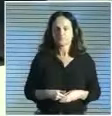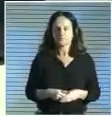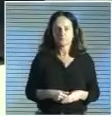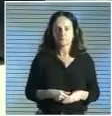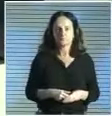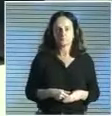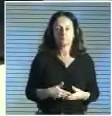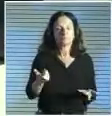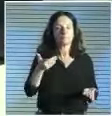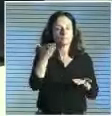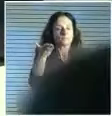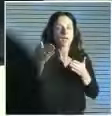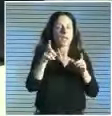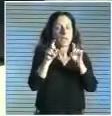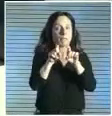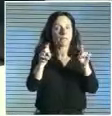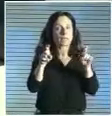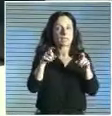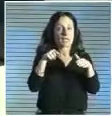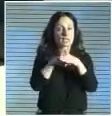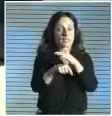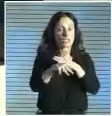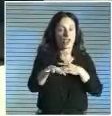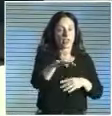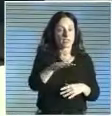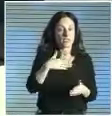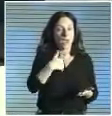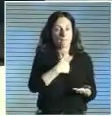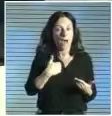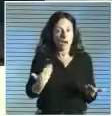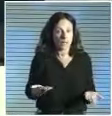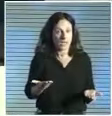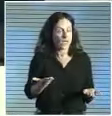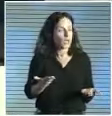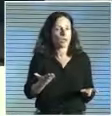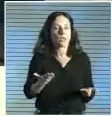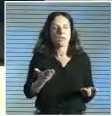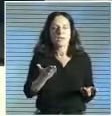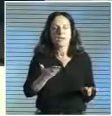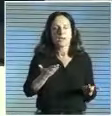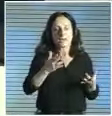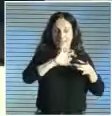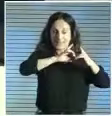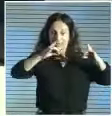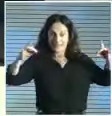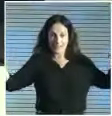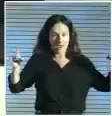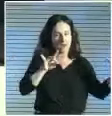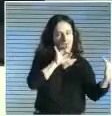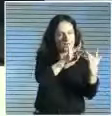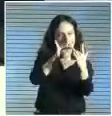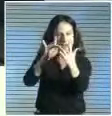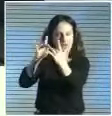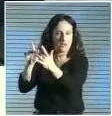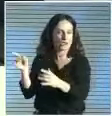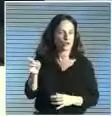destination management company, is basically to be in contact with the value chain. So at the end of the day, we have